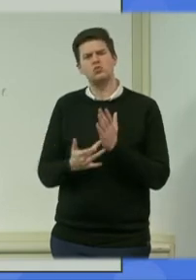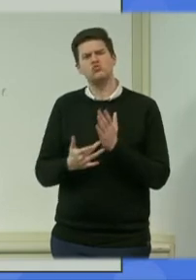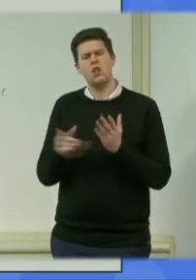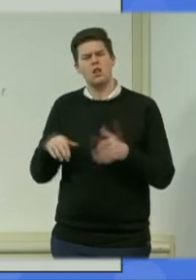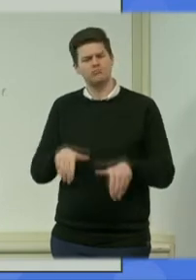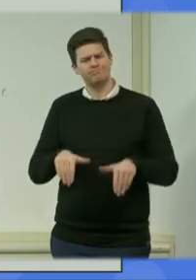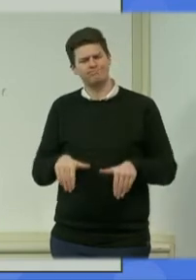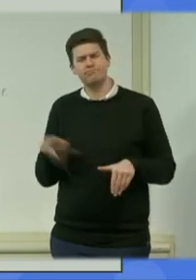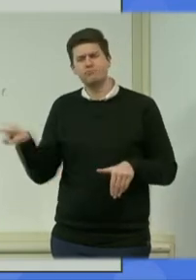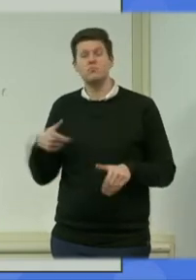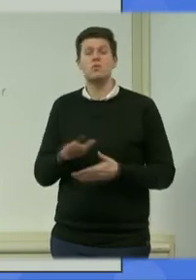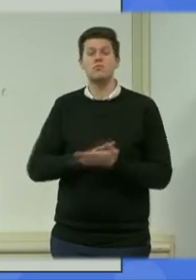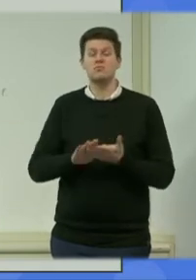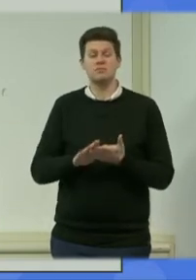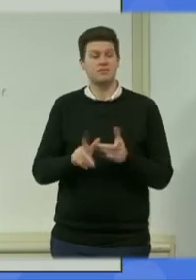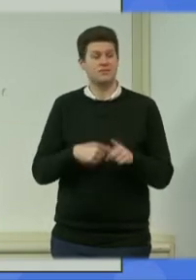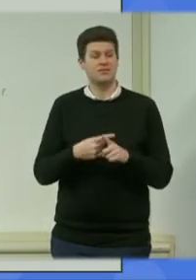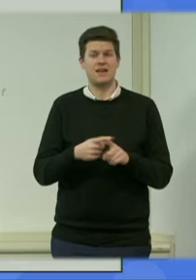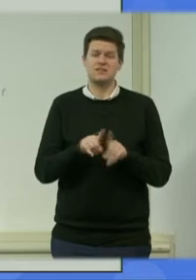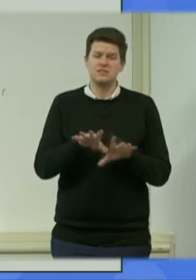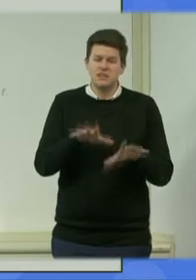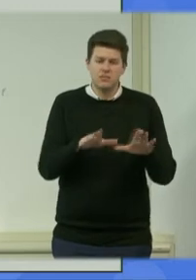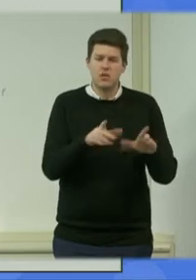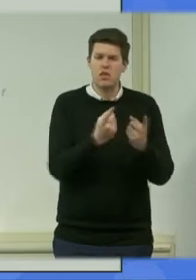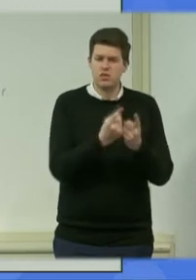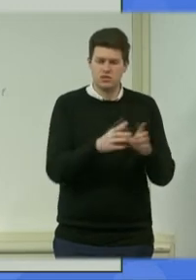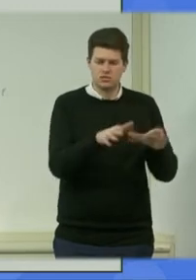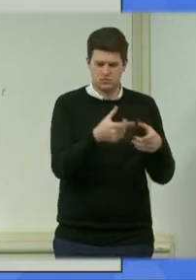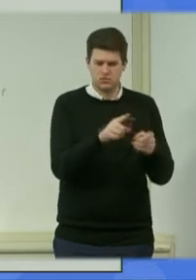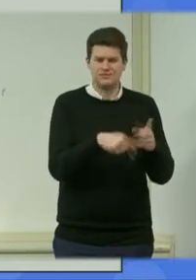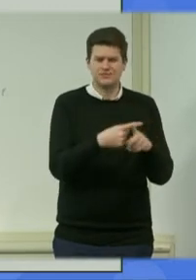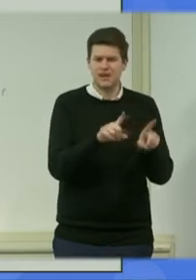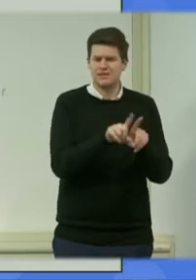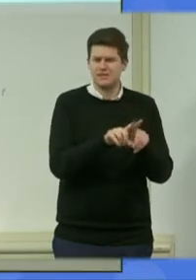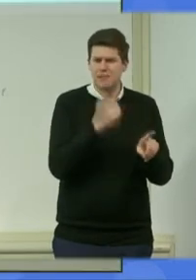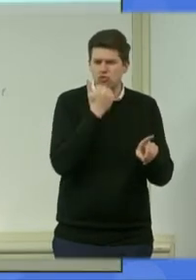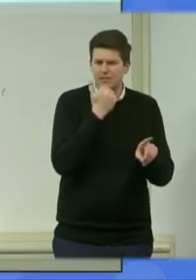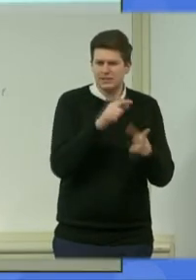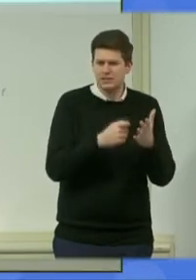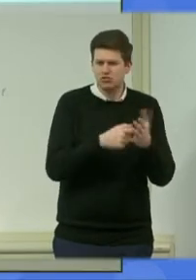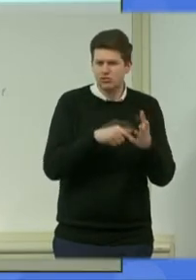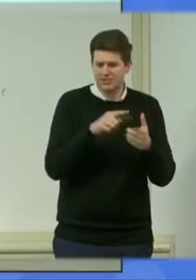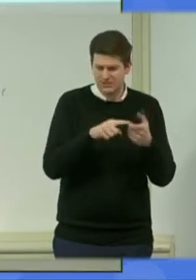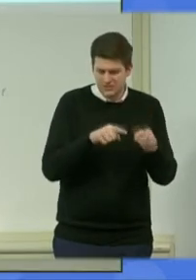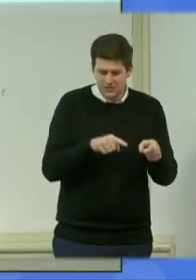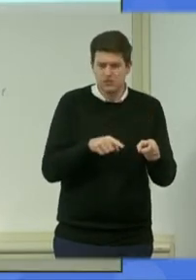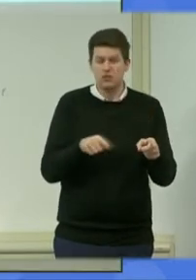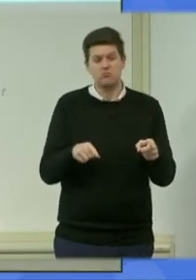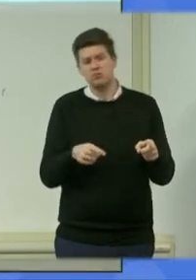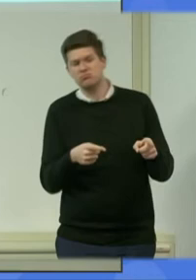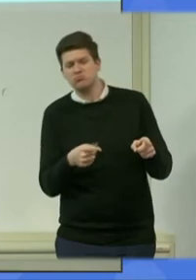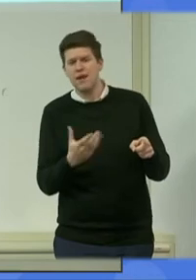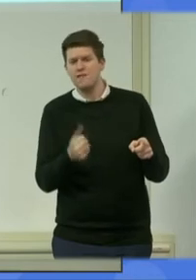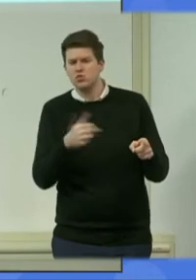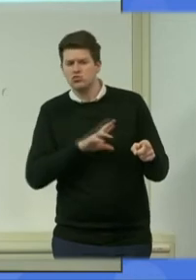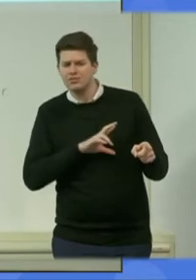taxing different things, taxing similar things at the same rate, unless there's a good reason to tax them differently.